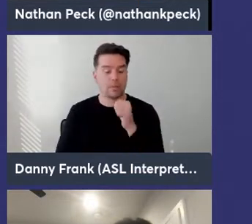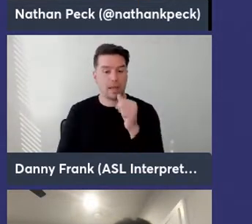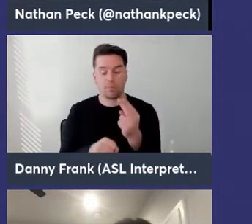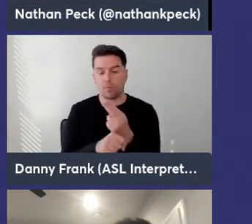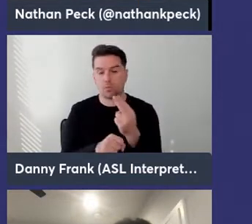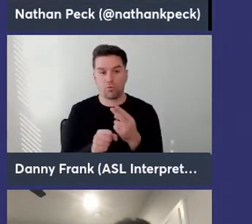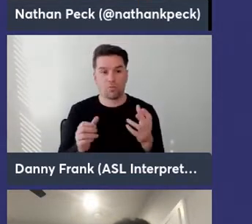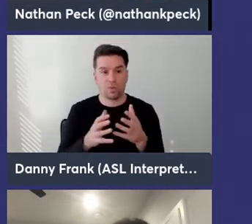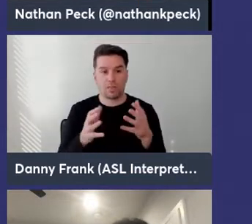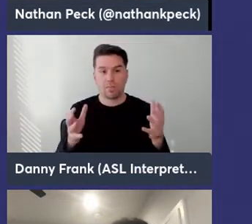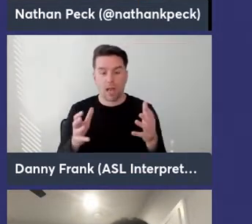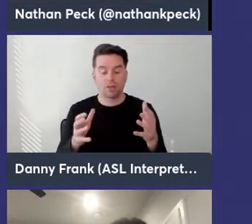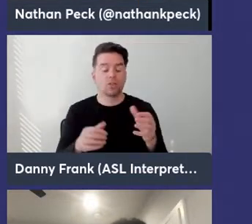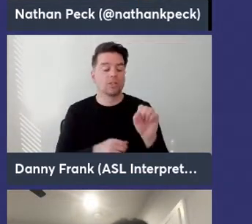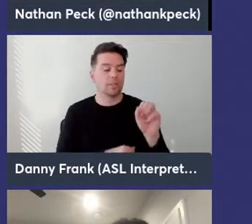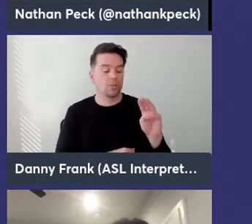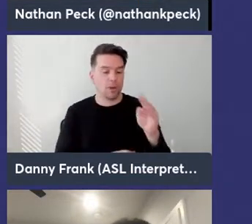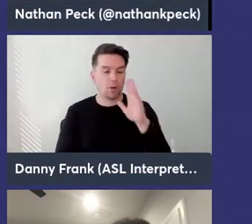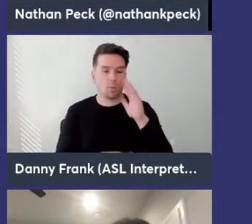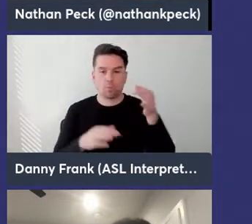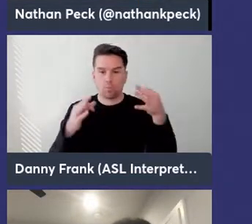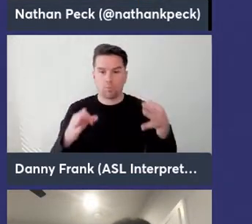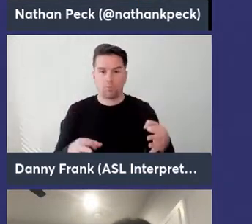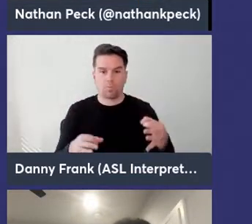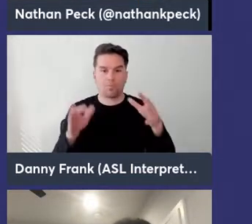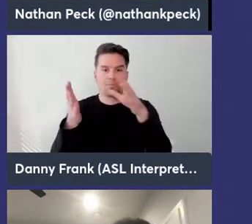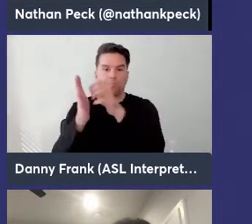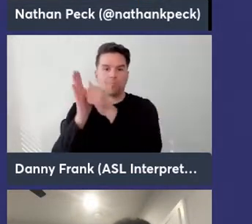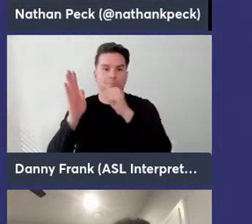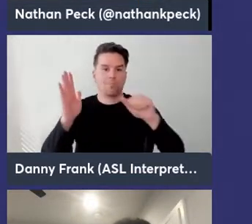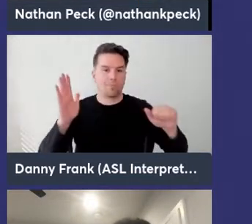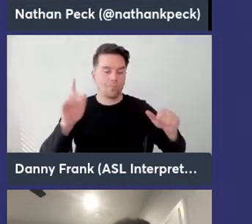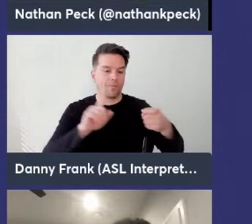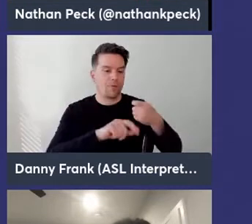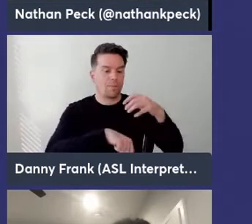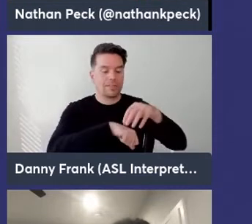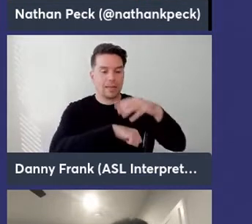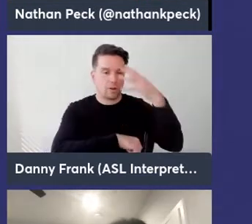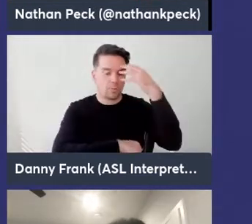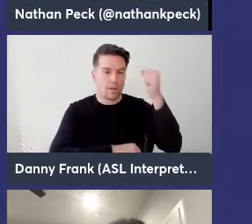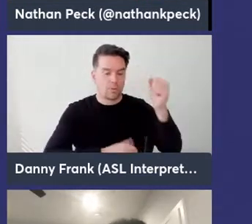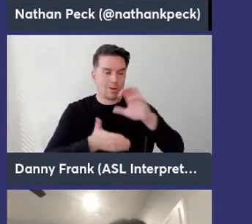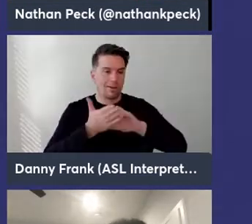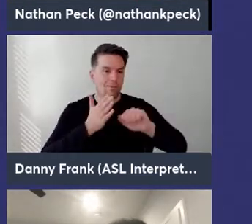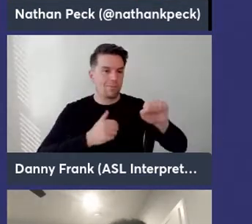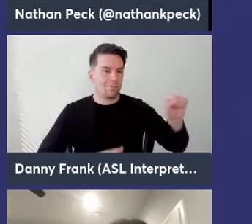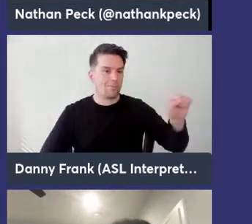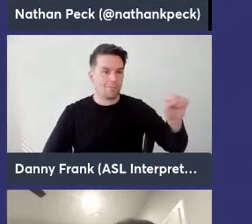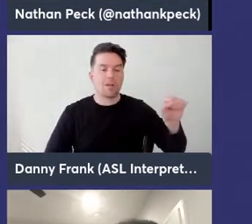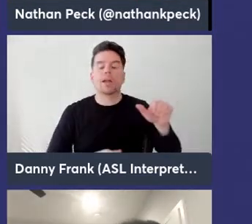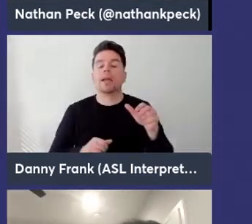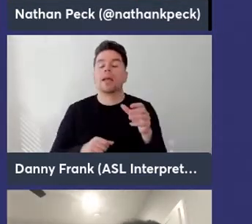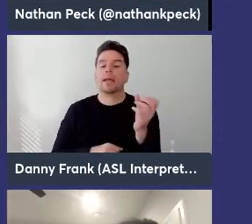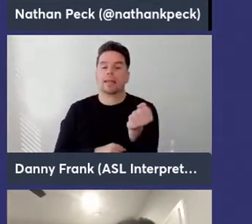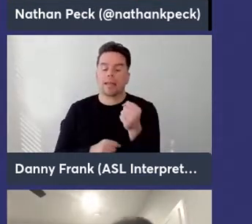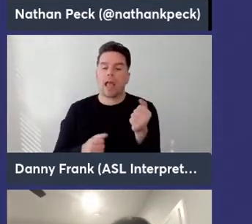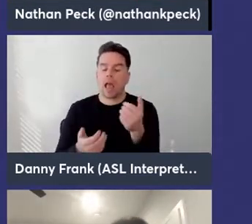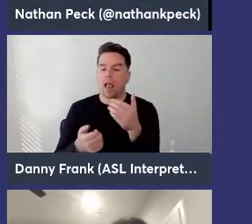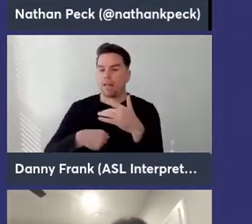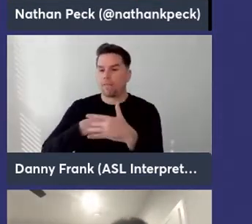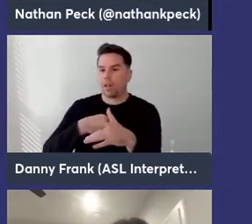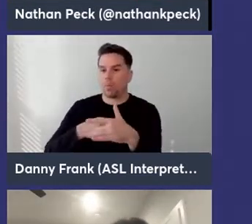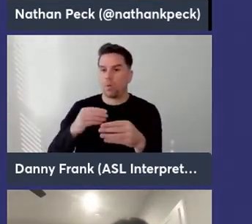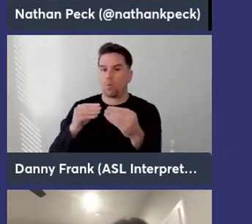take take it down from the container memory so that it can free up the memory, GPU memory, for more frequently used